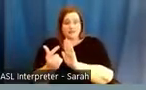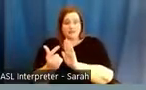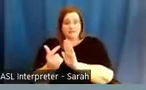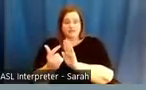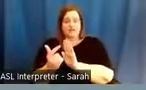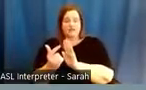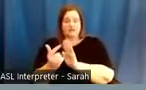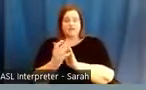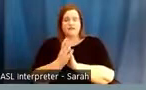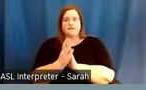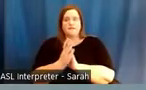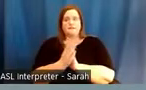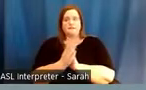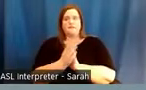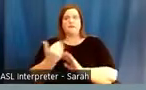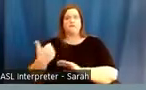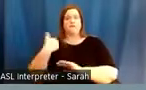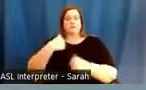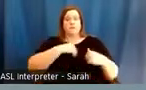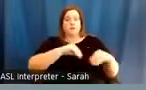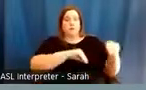Before I moved into